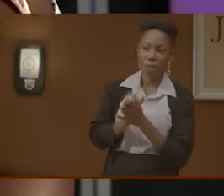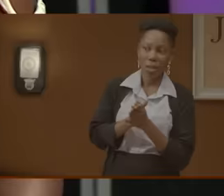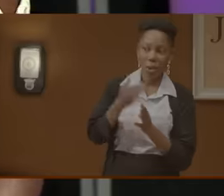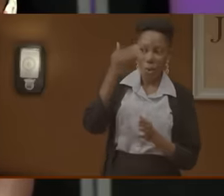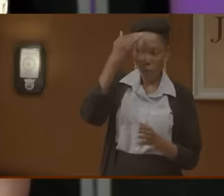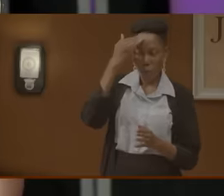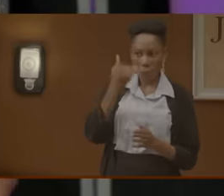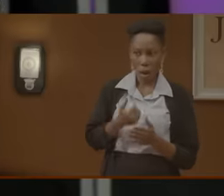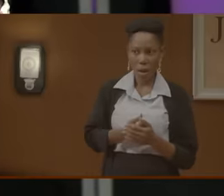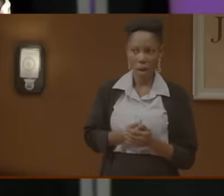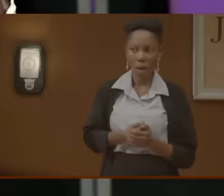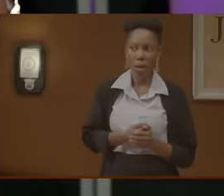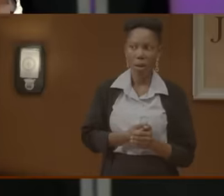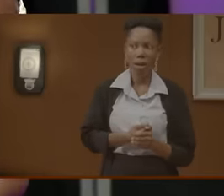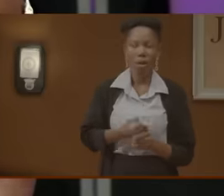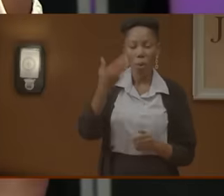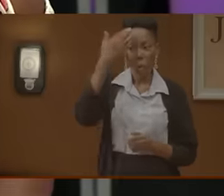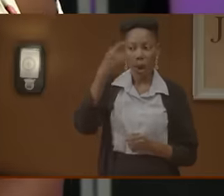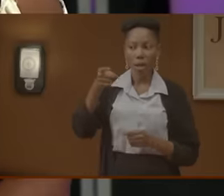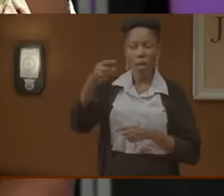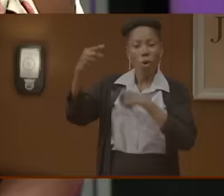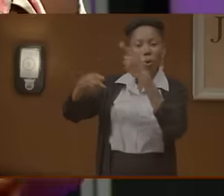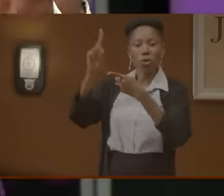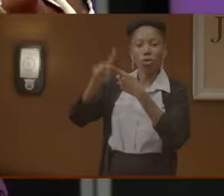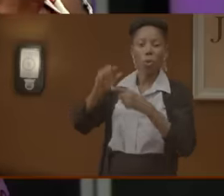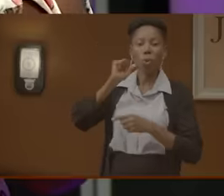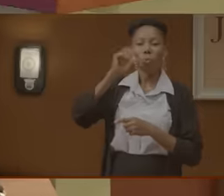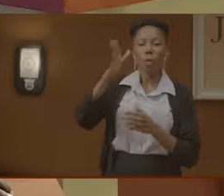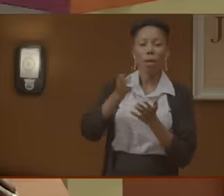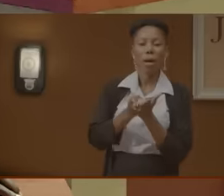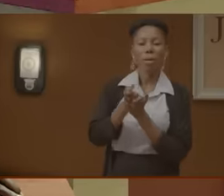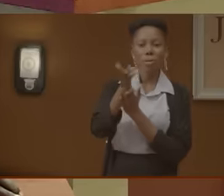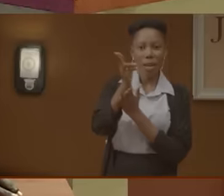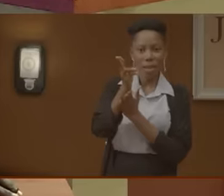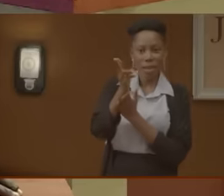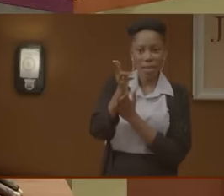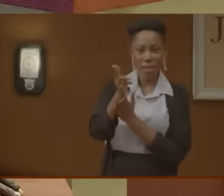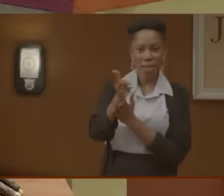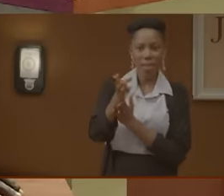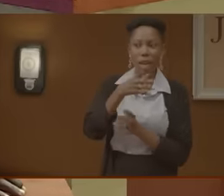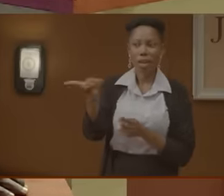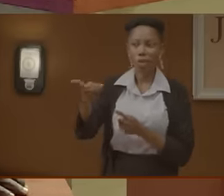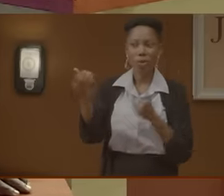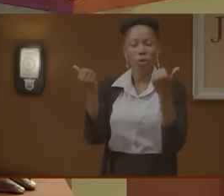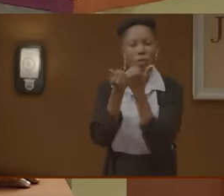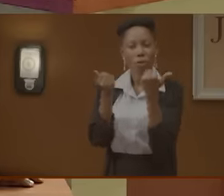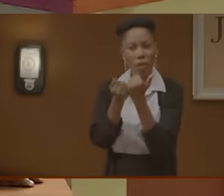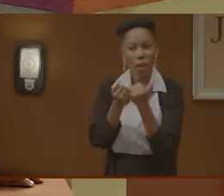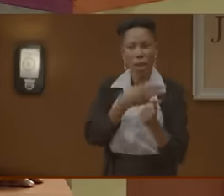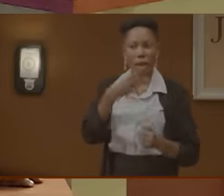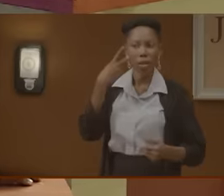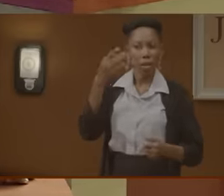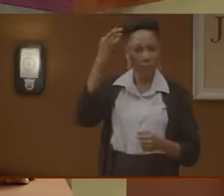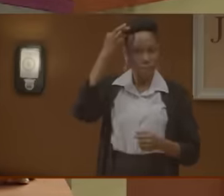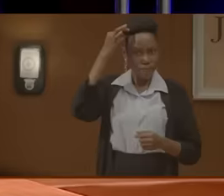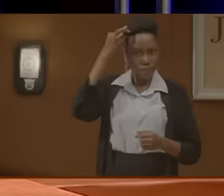her. Daniel, and when Daniel, she go to woman rights for the this is not fair for Alimoso, you. Stop. When she carry that, maybe you see where